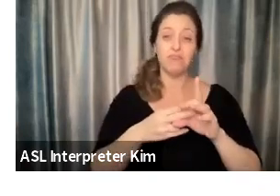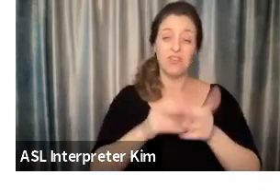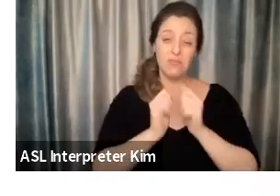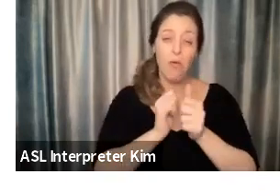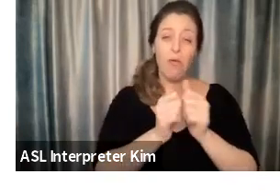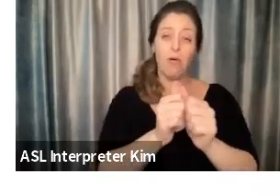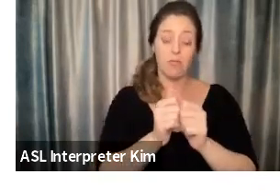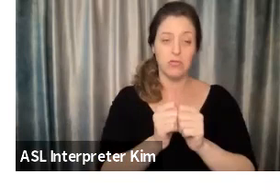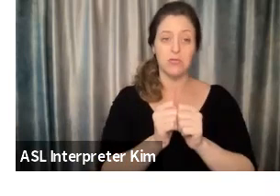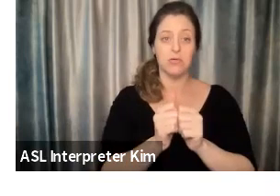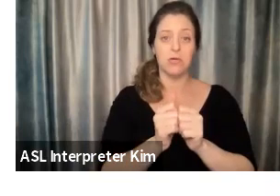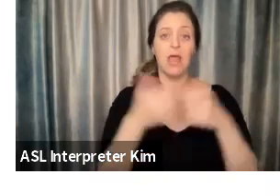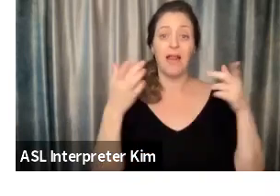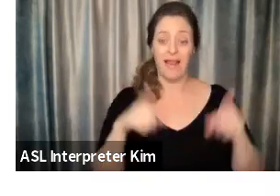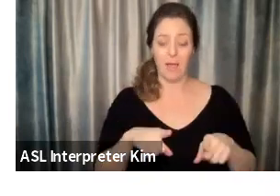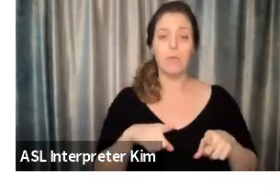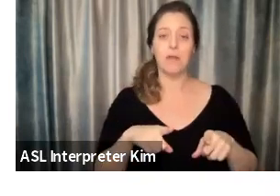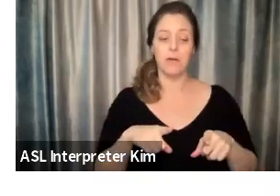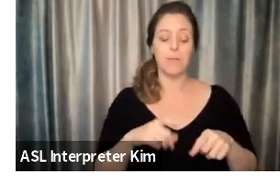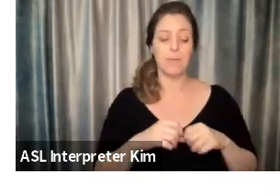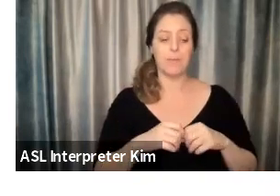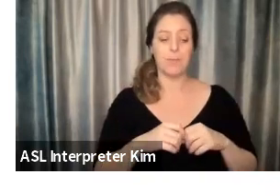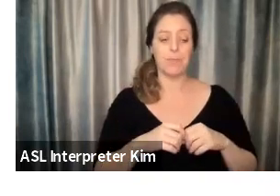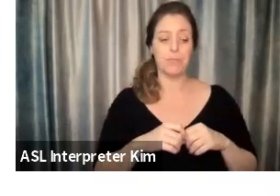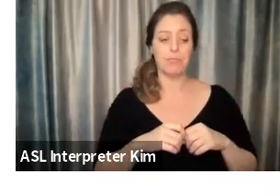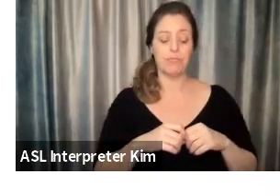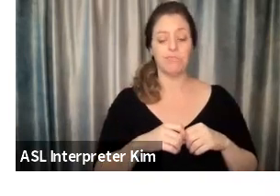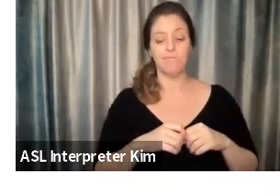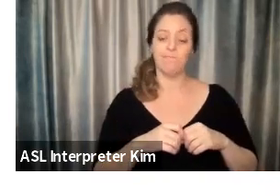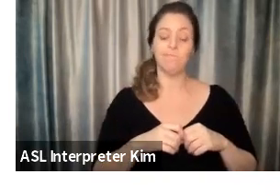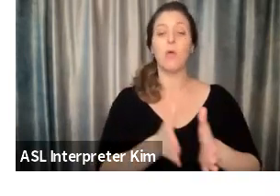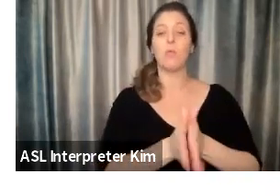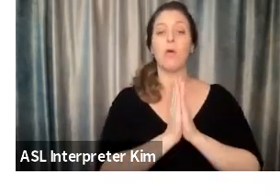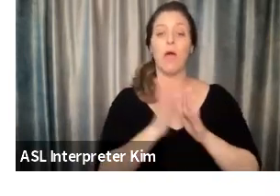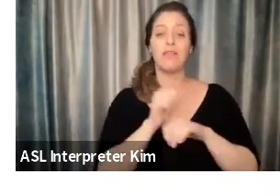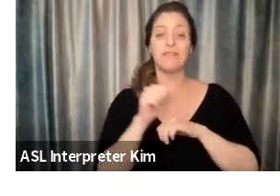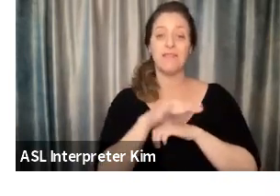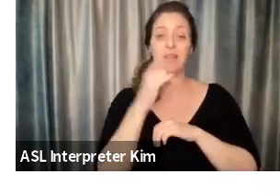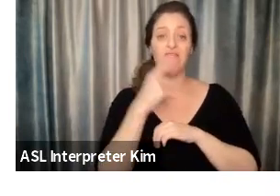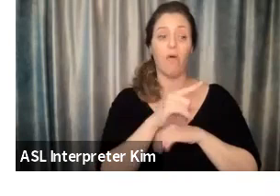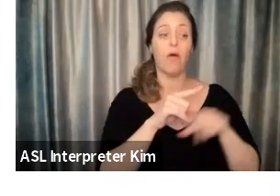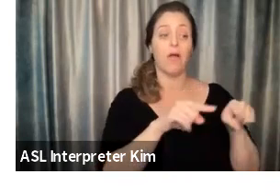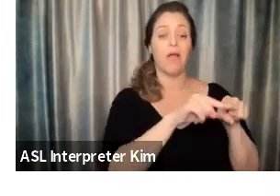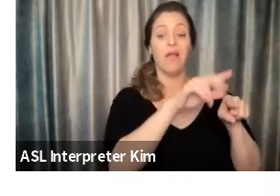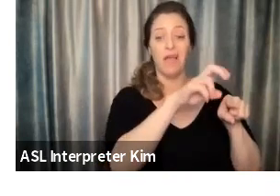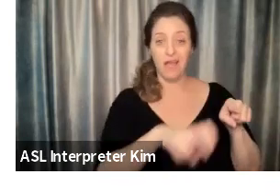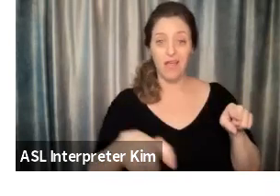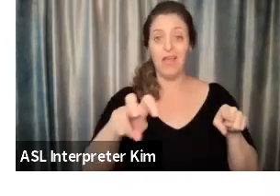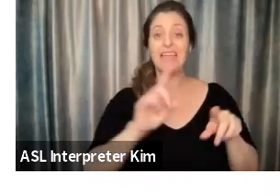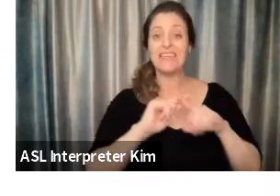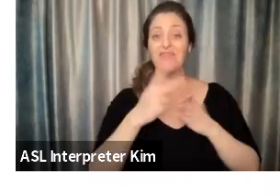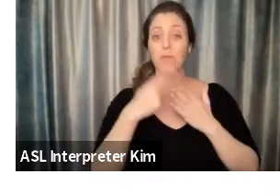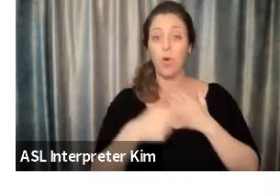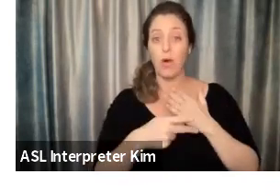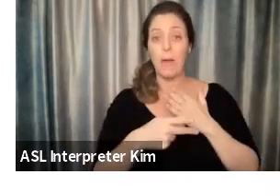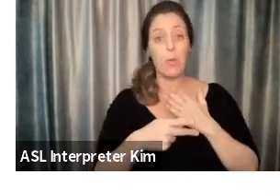year, and then the decision or the request is such that you're going to be moving to a different program, there